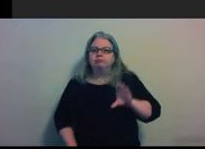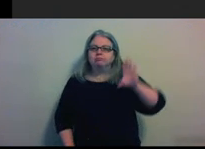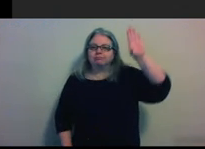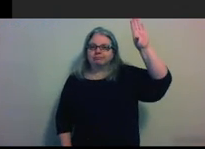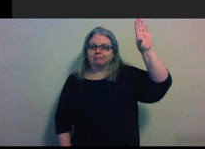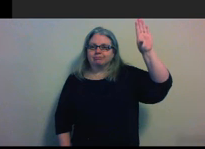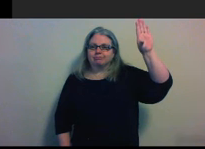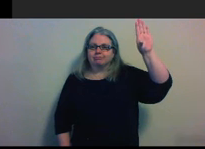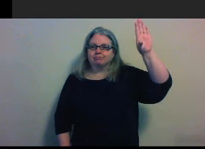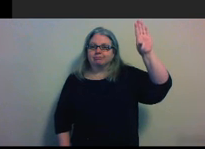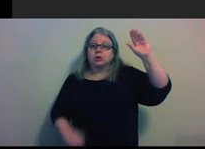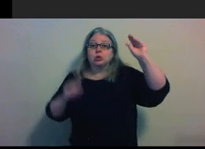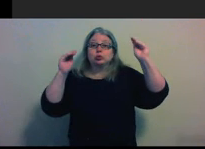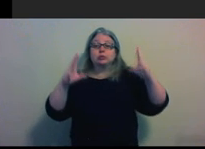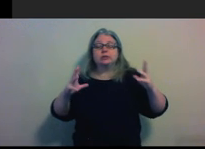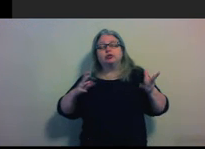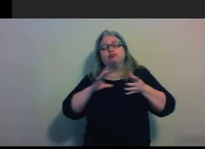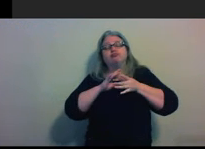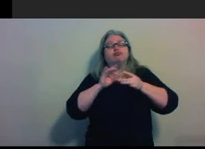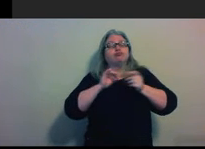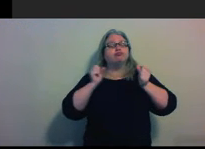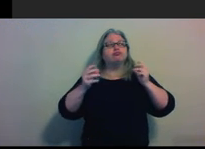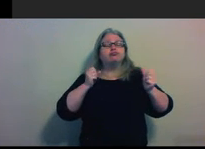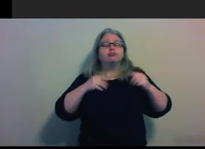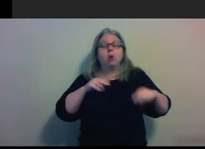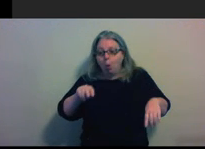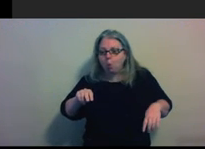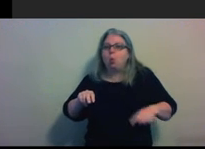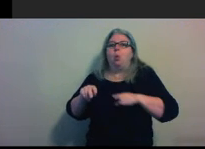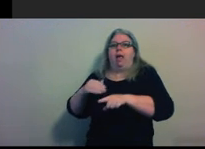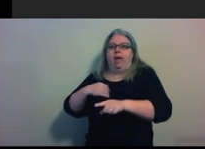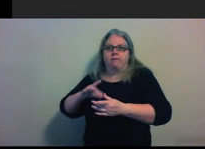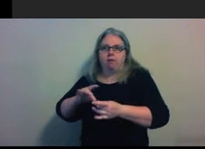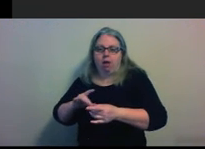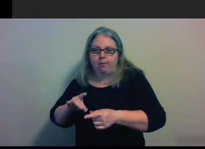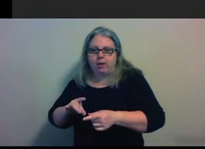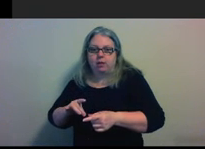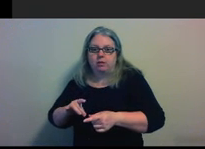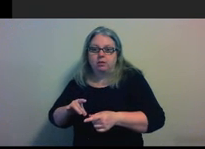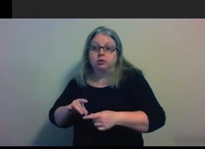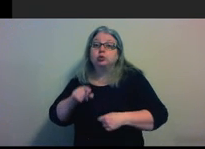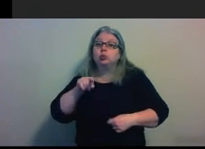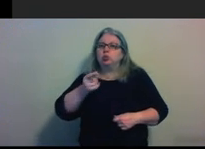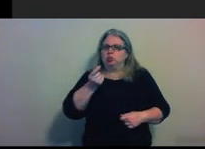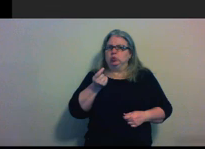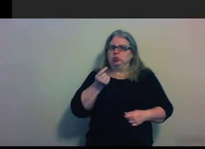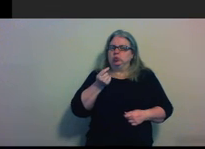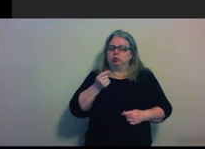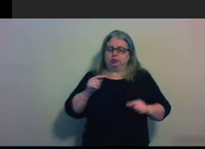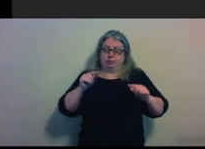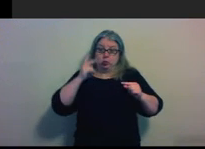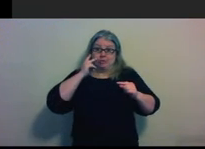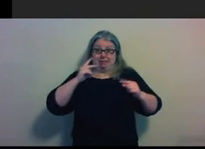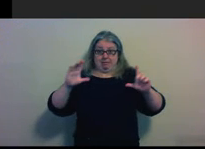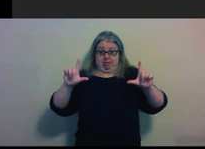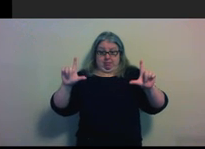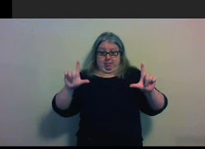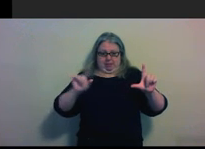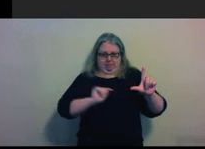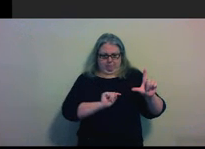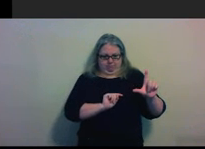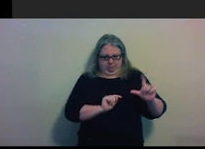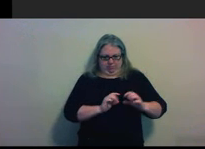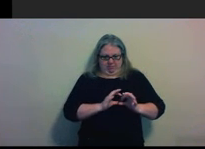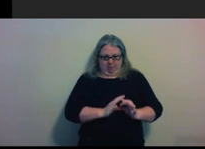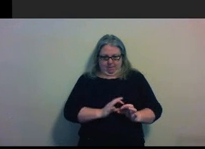This allows the teacher to see that you have a question or comment. To click it, all you have to do is go to the bottom center of that toolbar on your